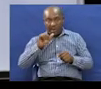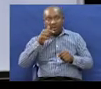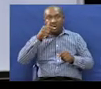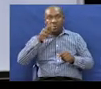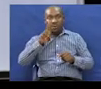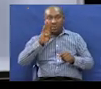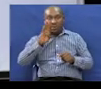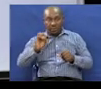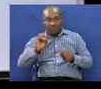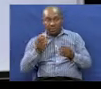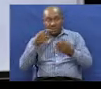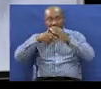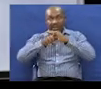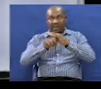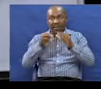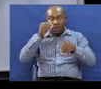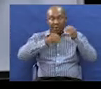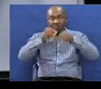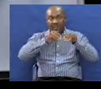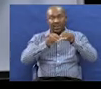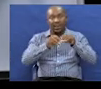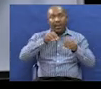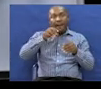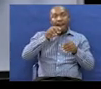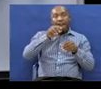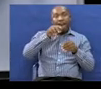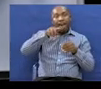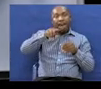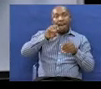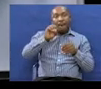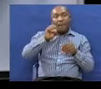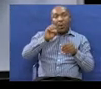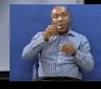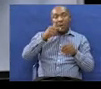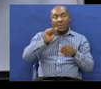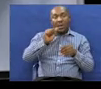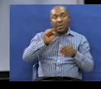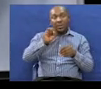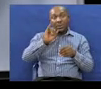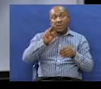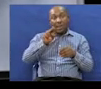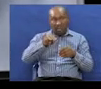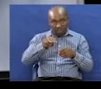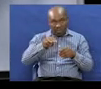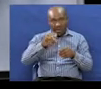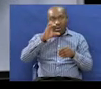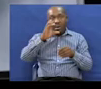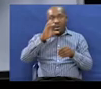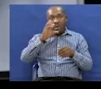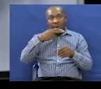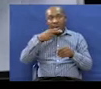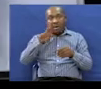the reaction is taking place within the boiling tube. This is the delivery tube to deliver the gas. Delivery